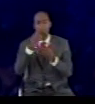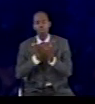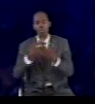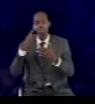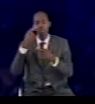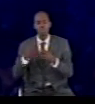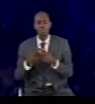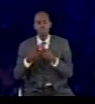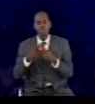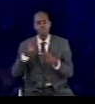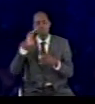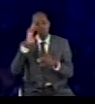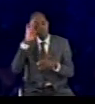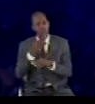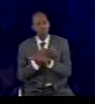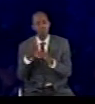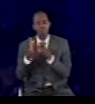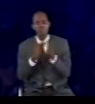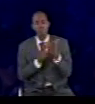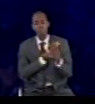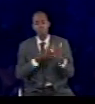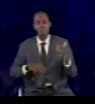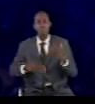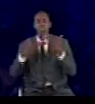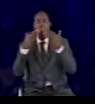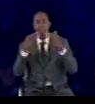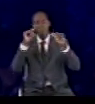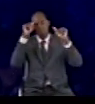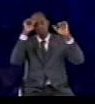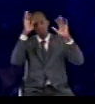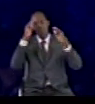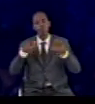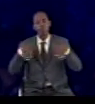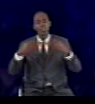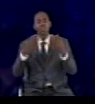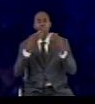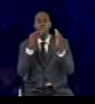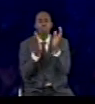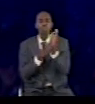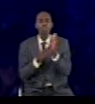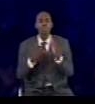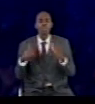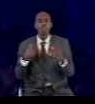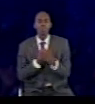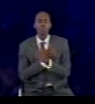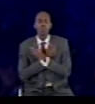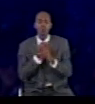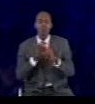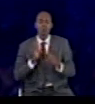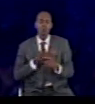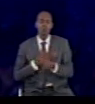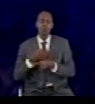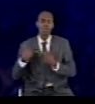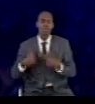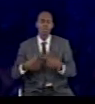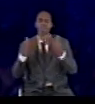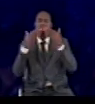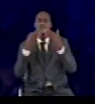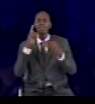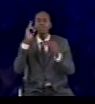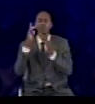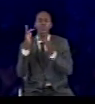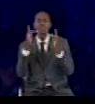glorified we thank you our heavenly father we give you praise we love you from our hearts thank you jesus